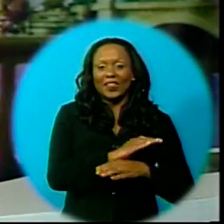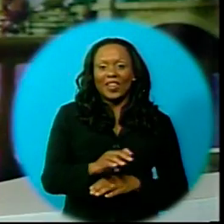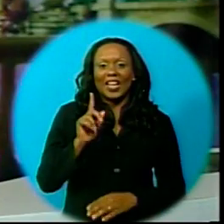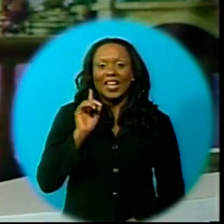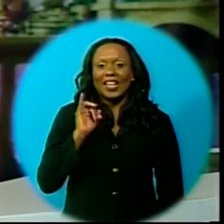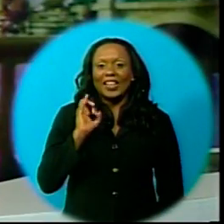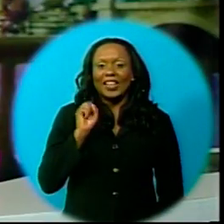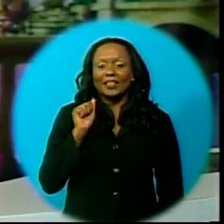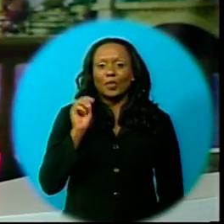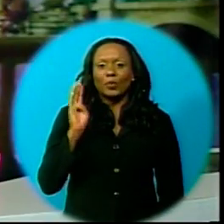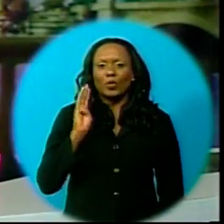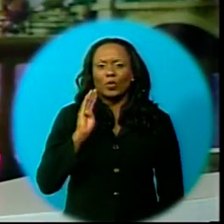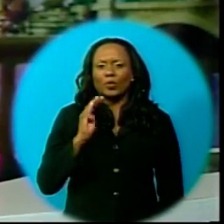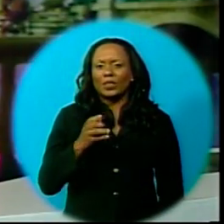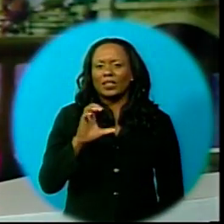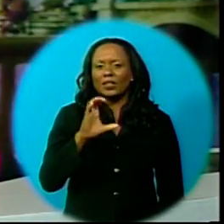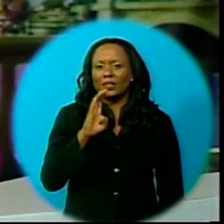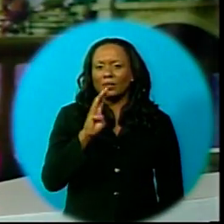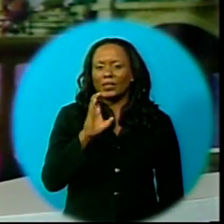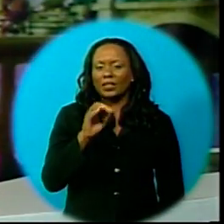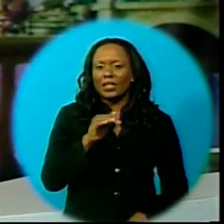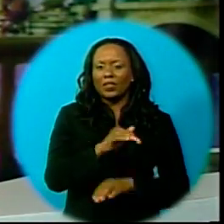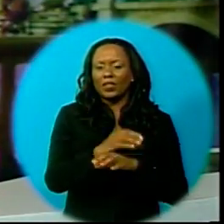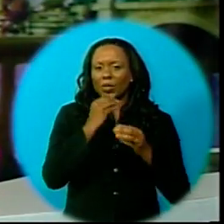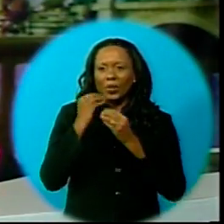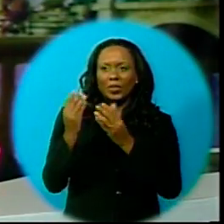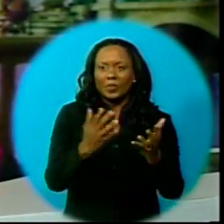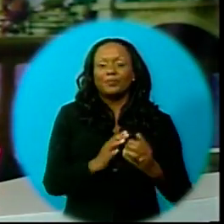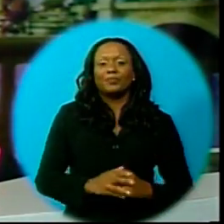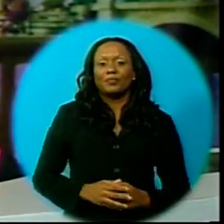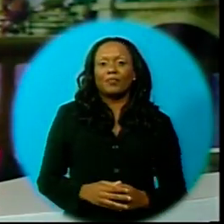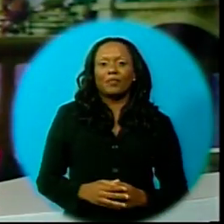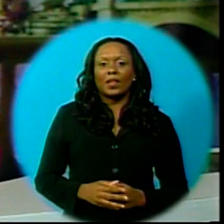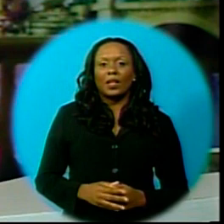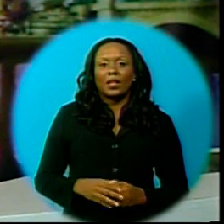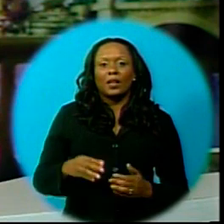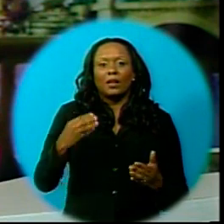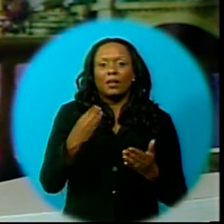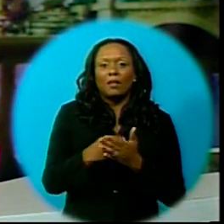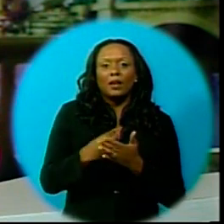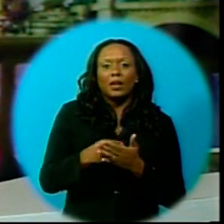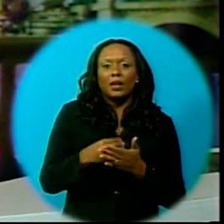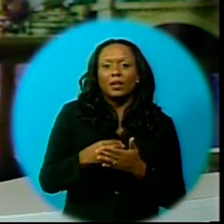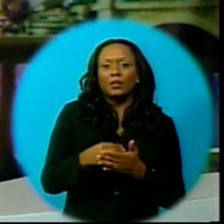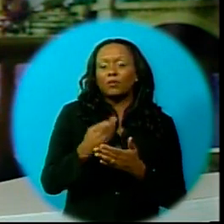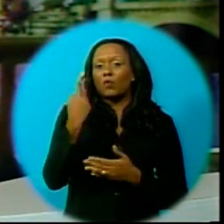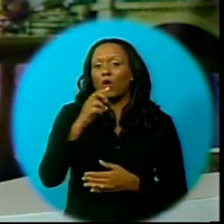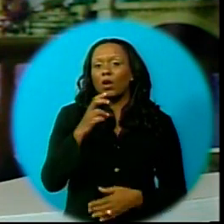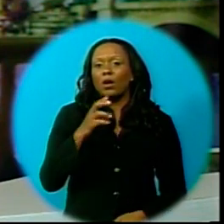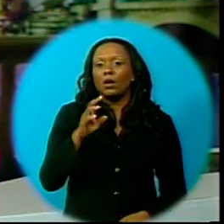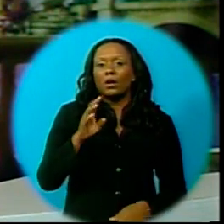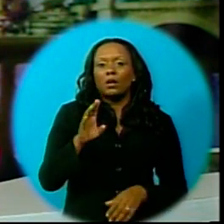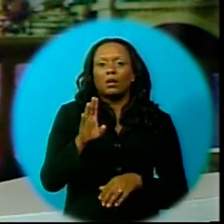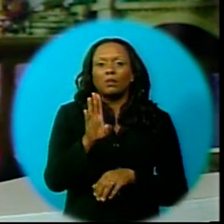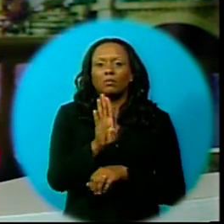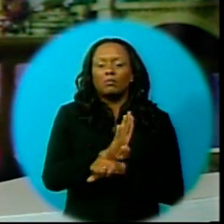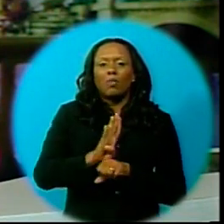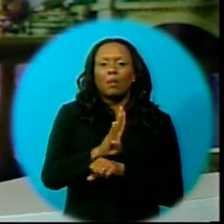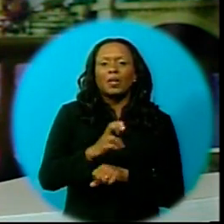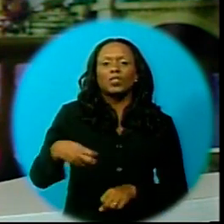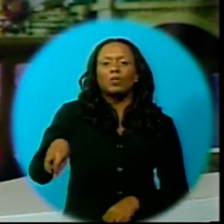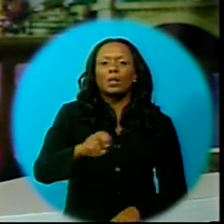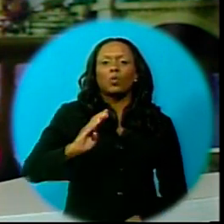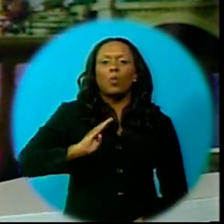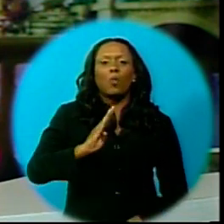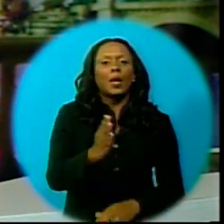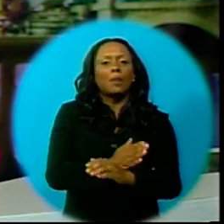I'm Lisa Broom. This is the CBC Evening News. The financial fortunes of the Transport Board have improved as a result